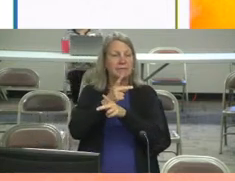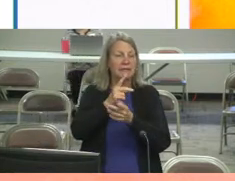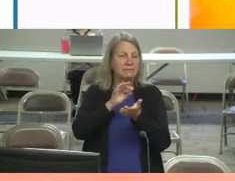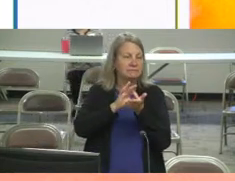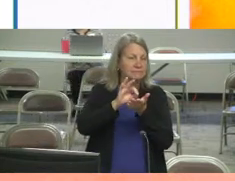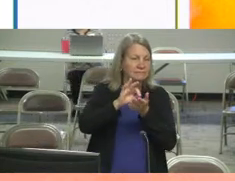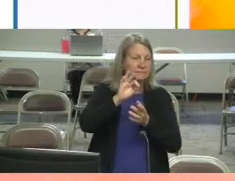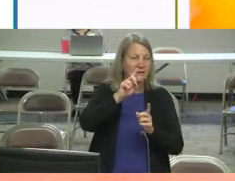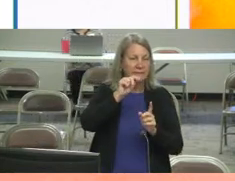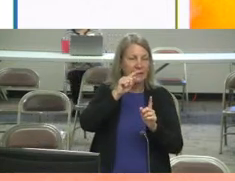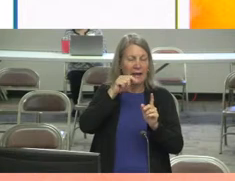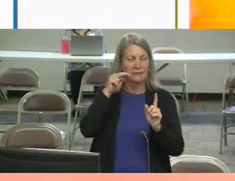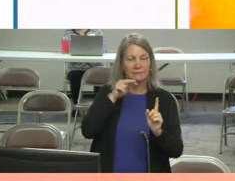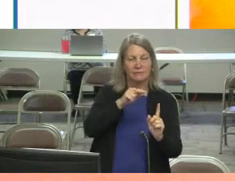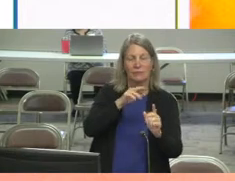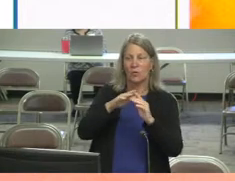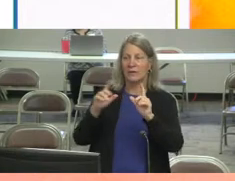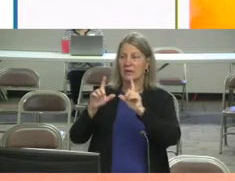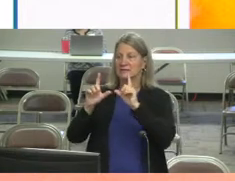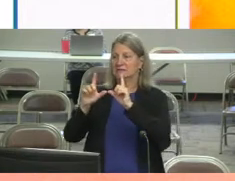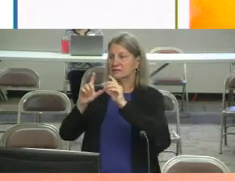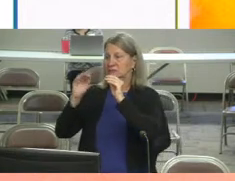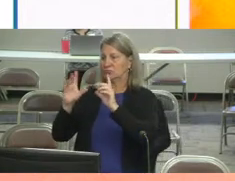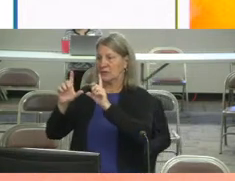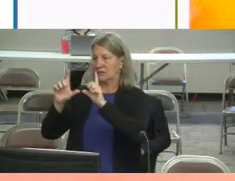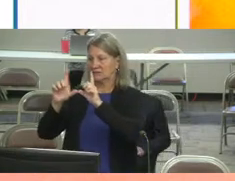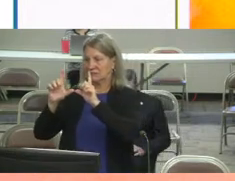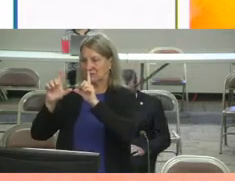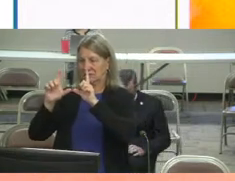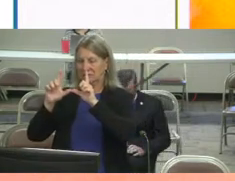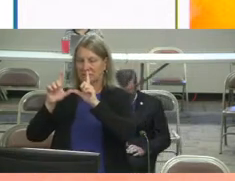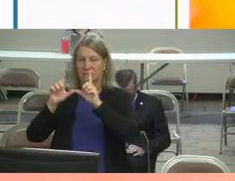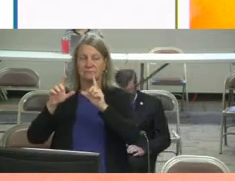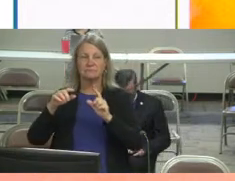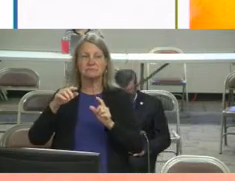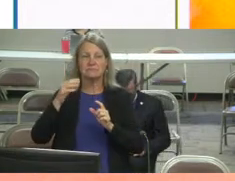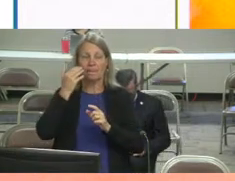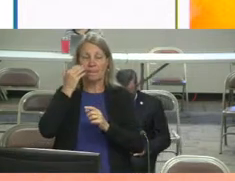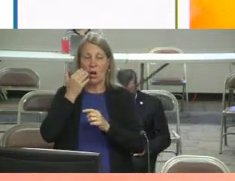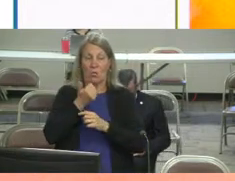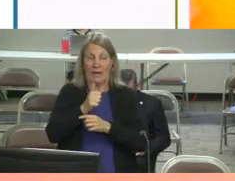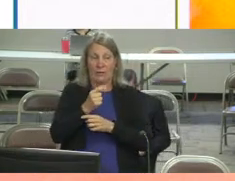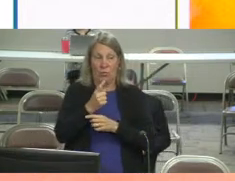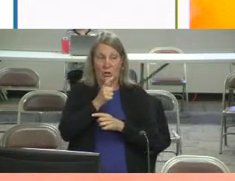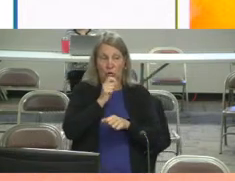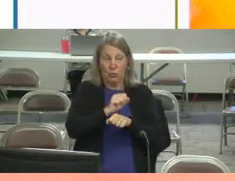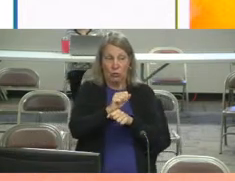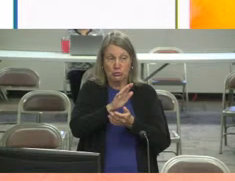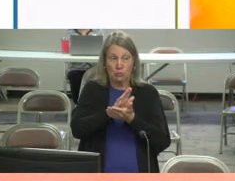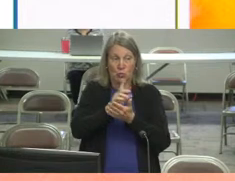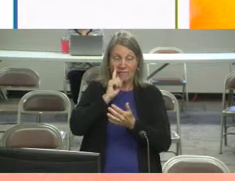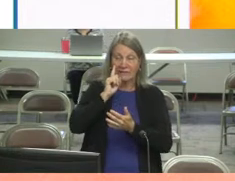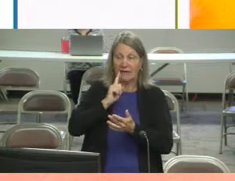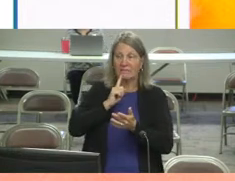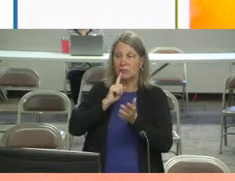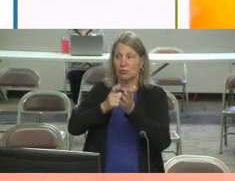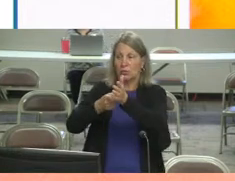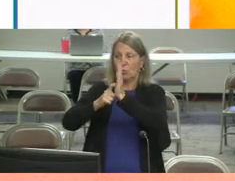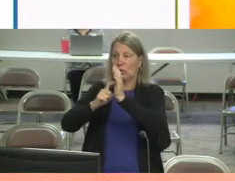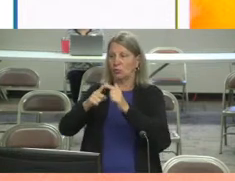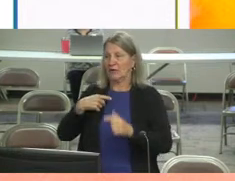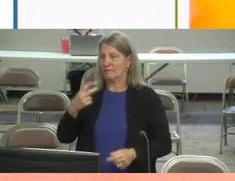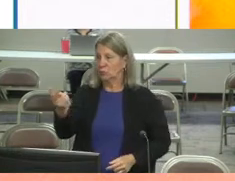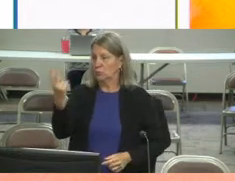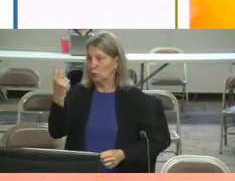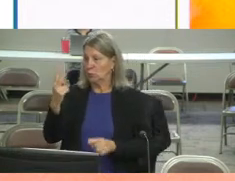this data is a little different I've been keeping track of our licensed teachers and what type of licensure they have